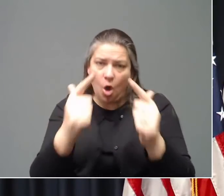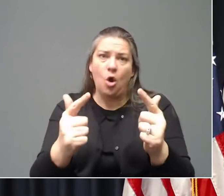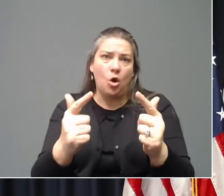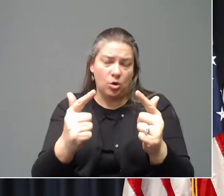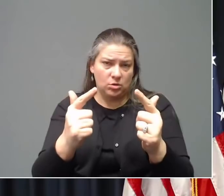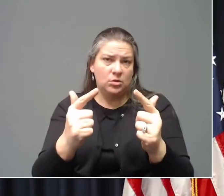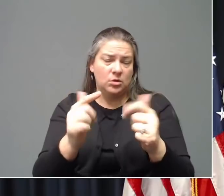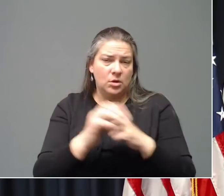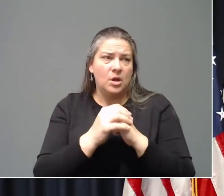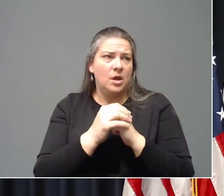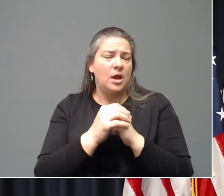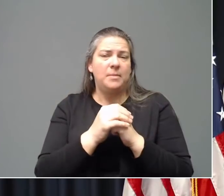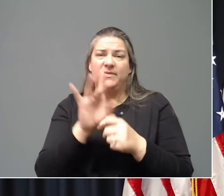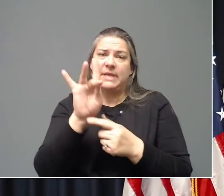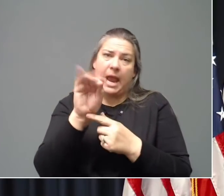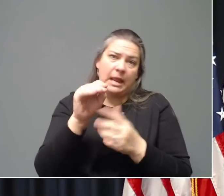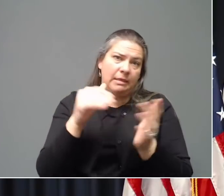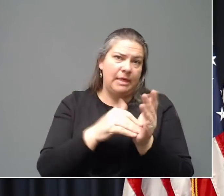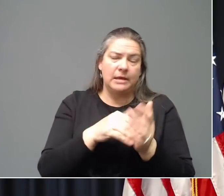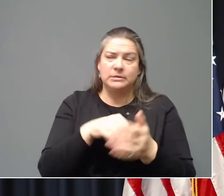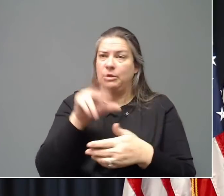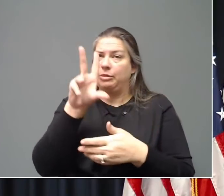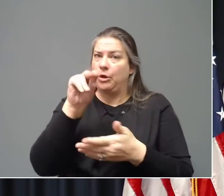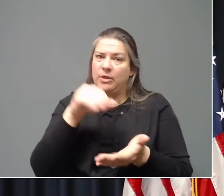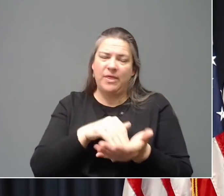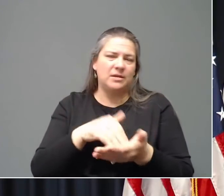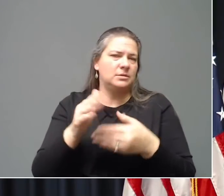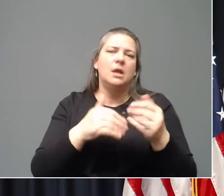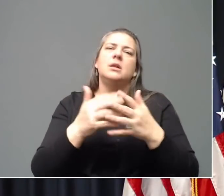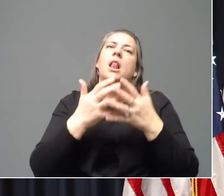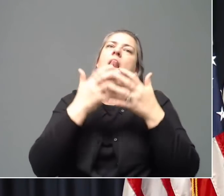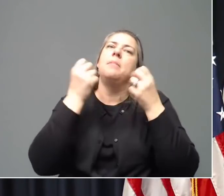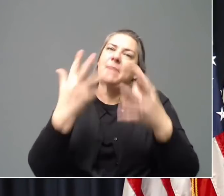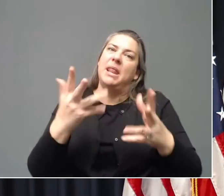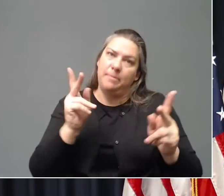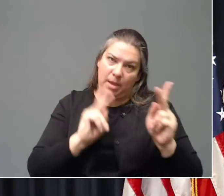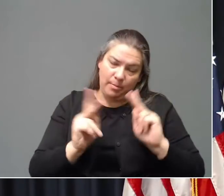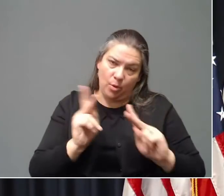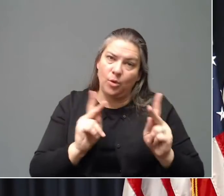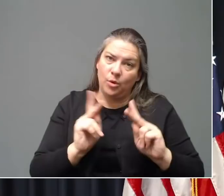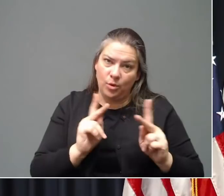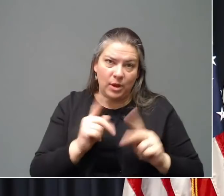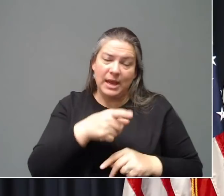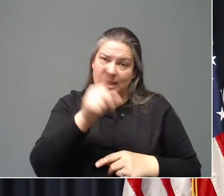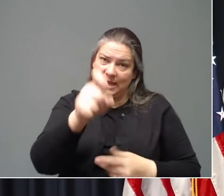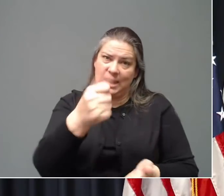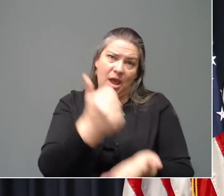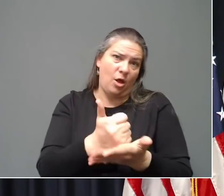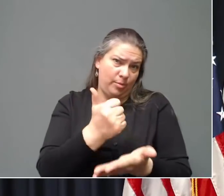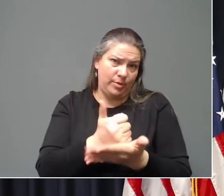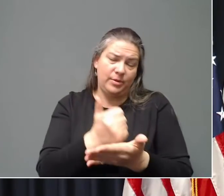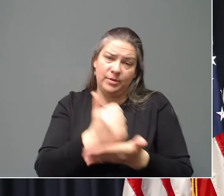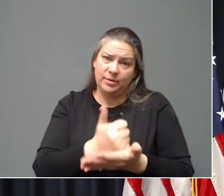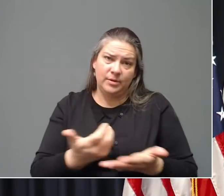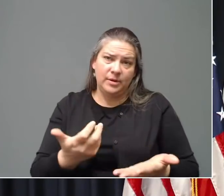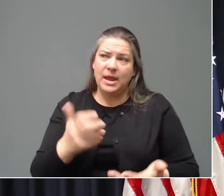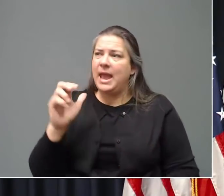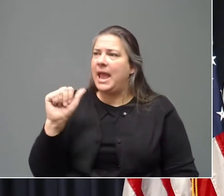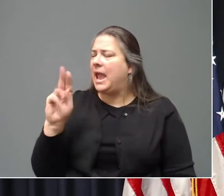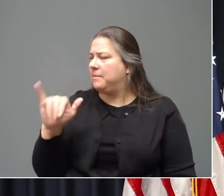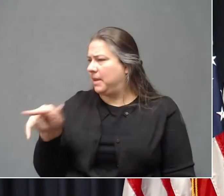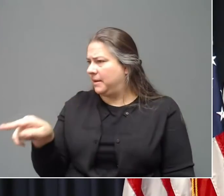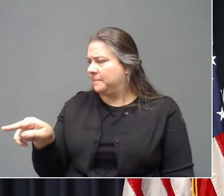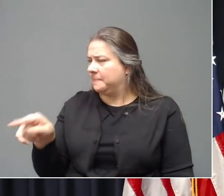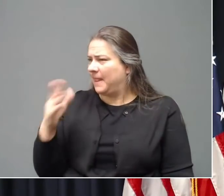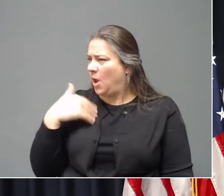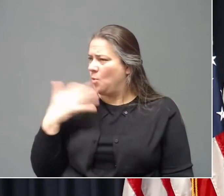number is 80,000 or 30,000, it's a lot of people who need help. I want to bring Amy back in because I want her to go